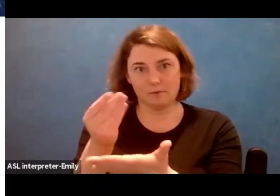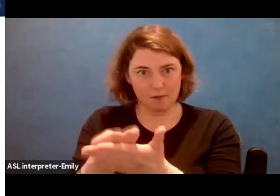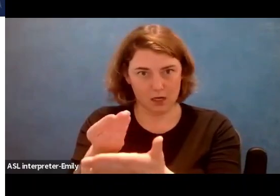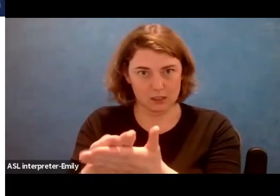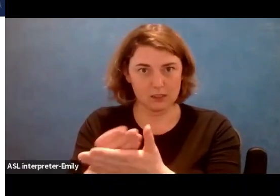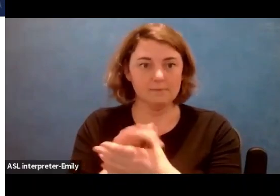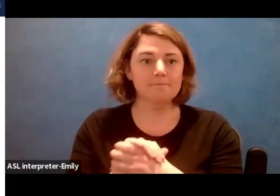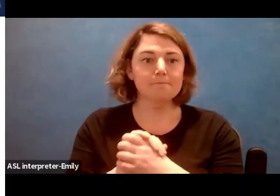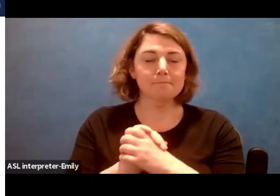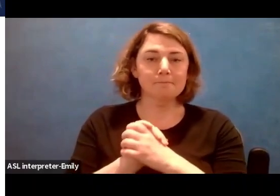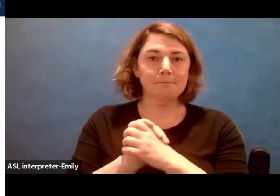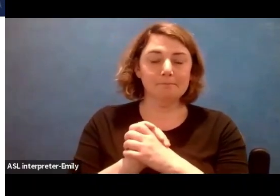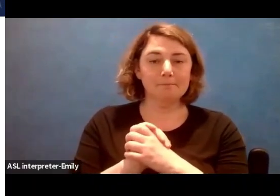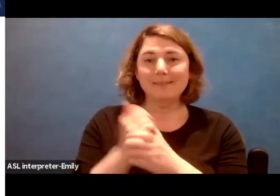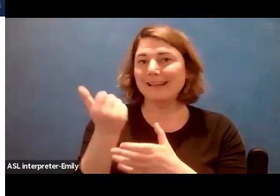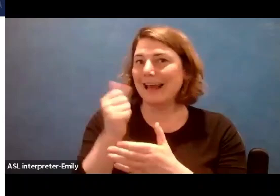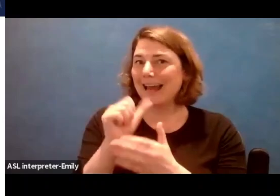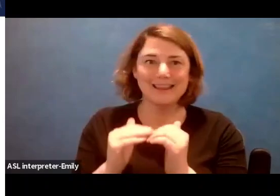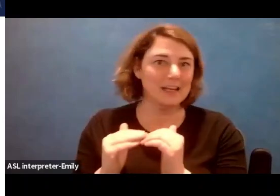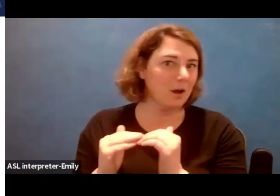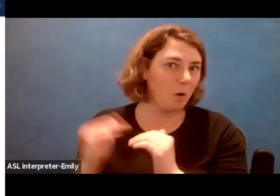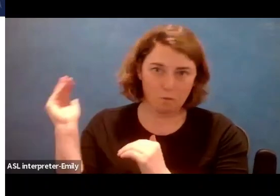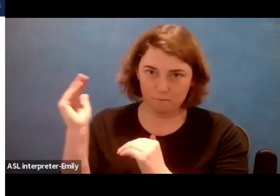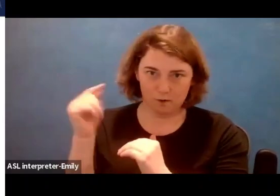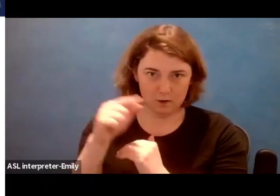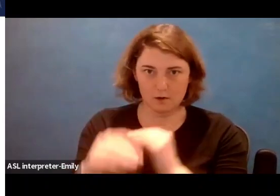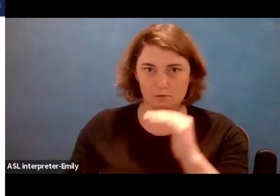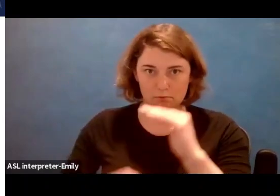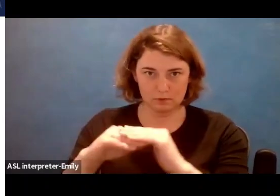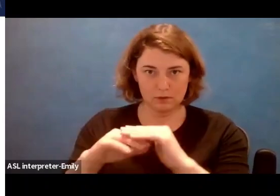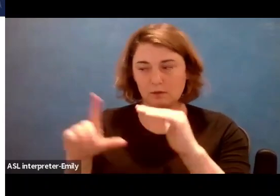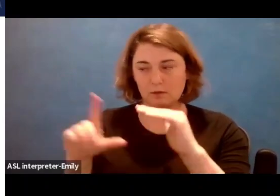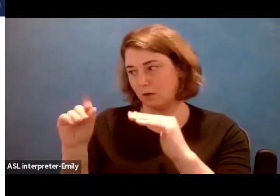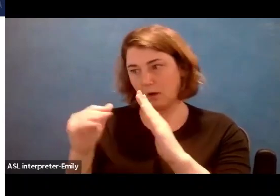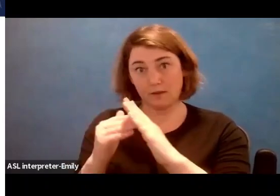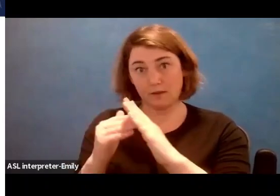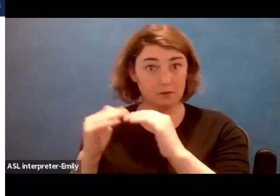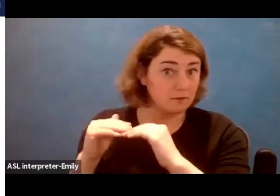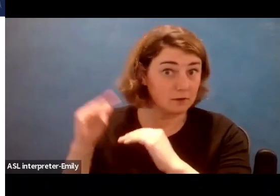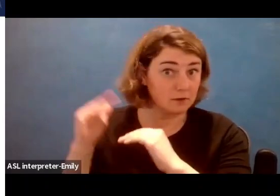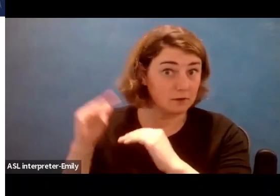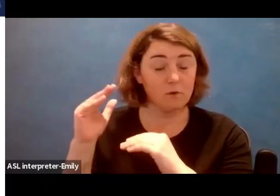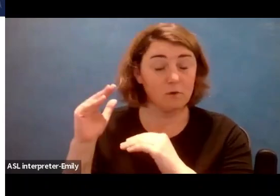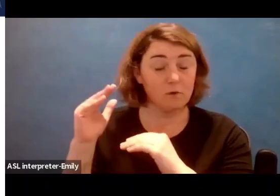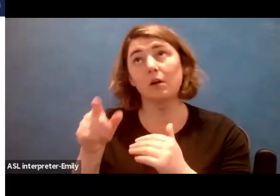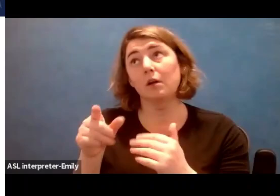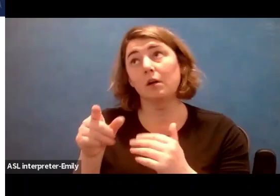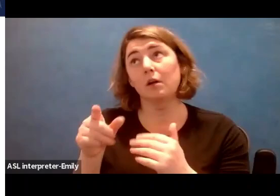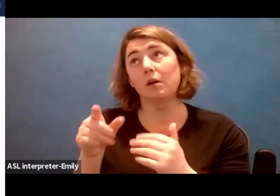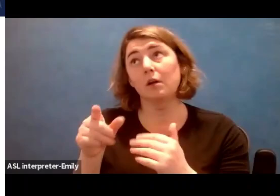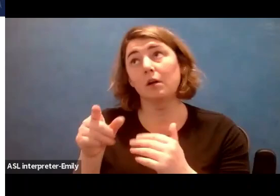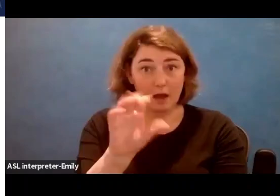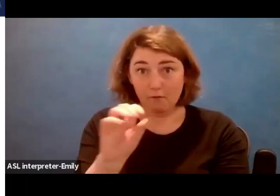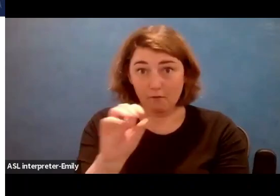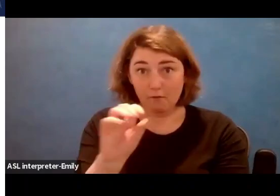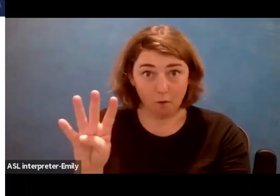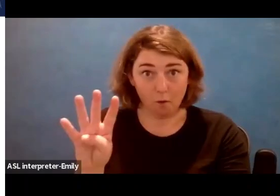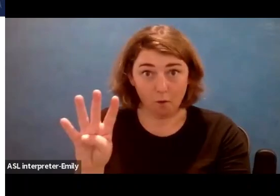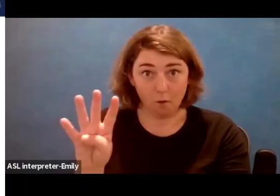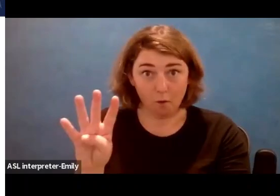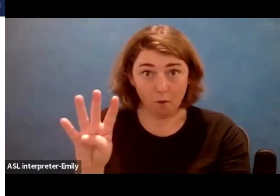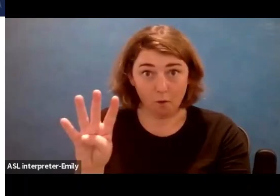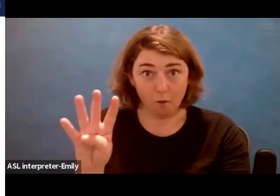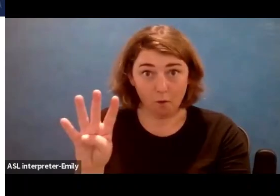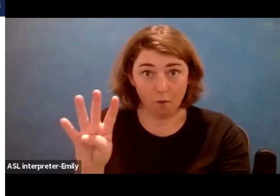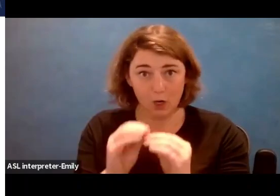Anything over the 20,000 if you're 504, requesting